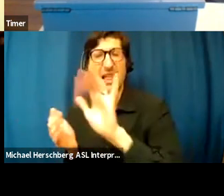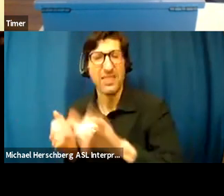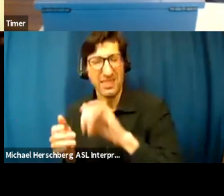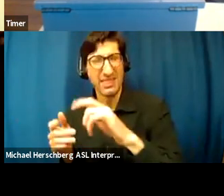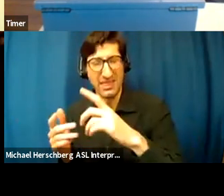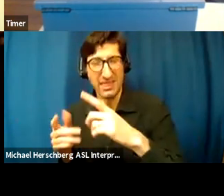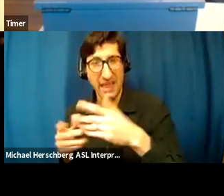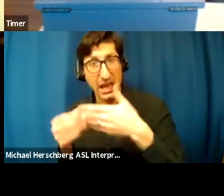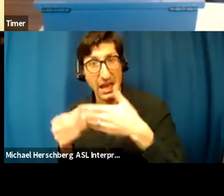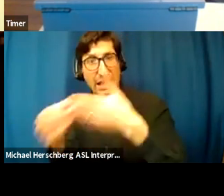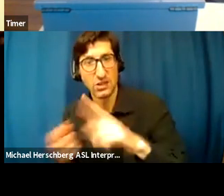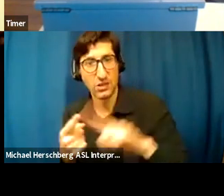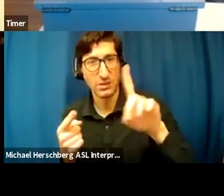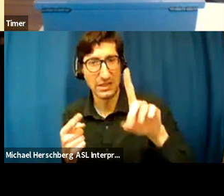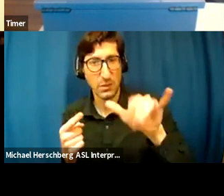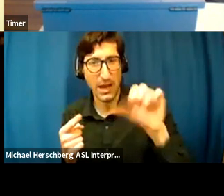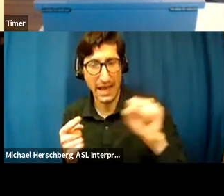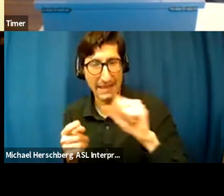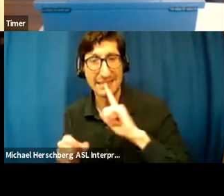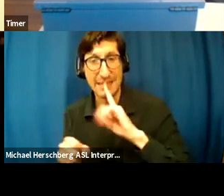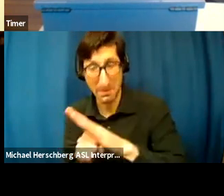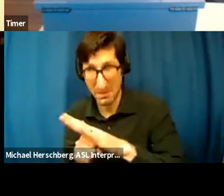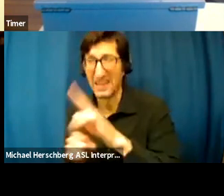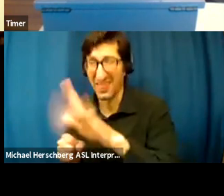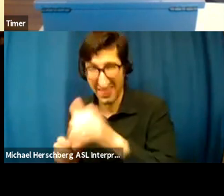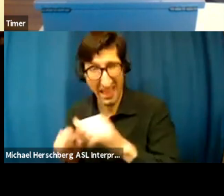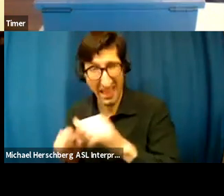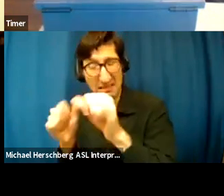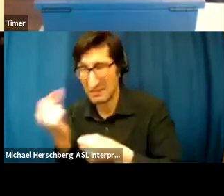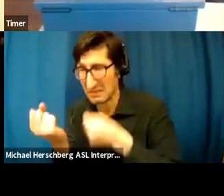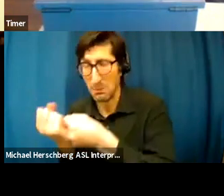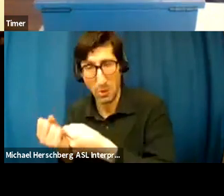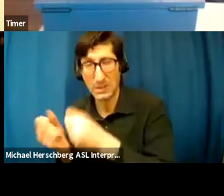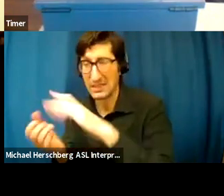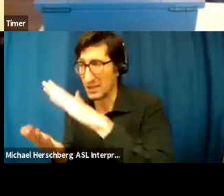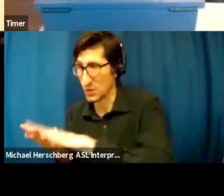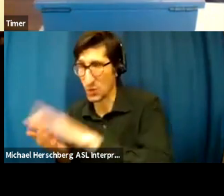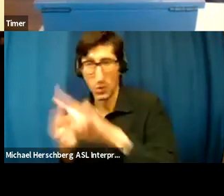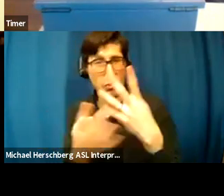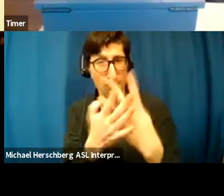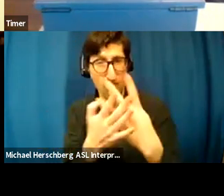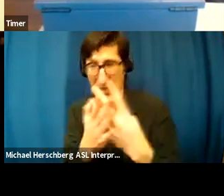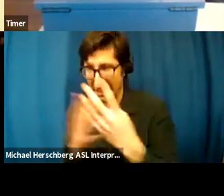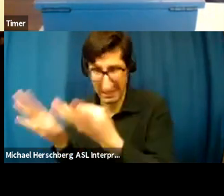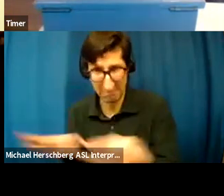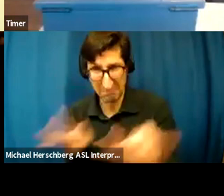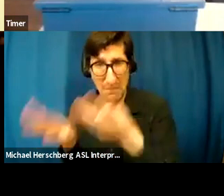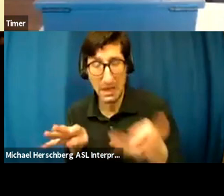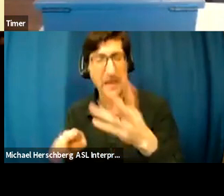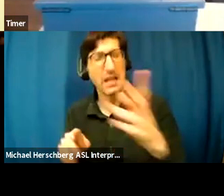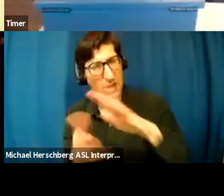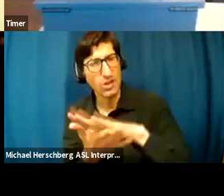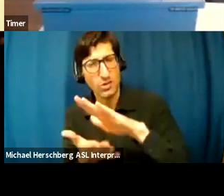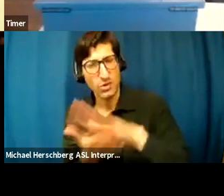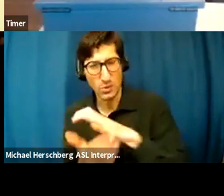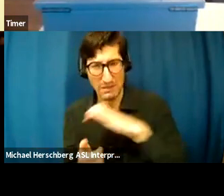commitment, which fuels the special education to prison pipeline. The district has a moral, ethical, and legal obligation to change this and